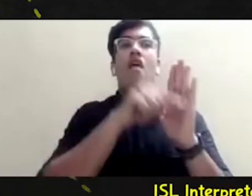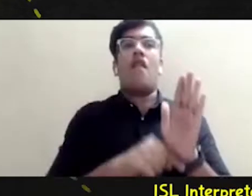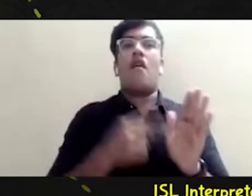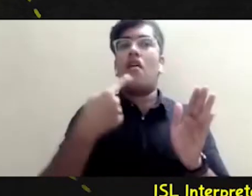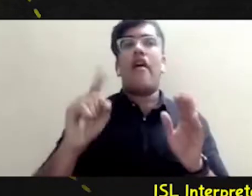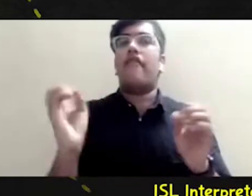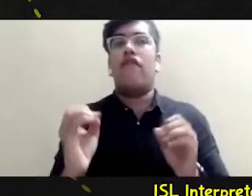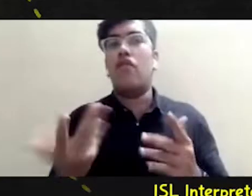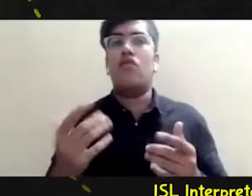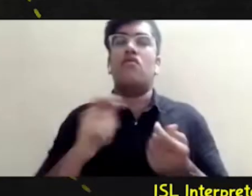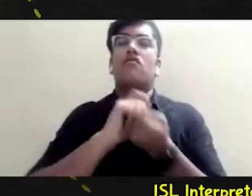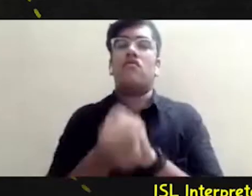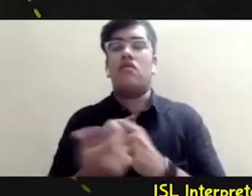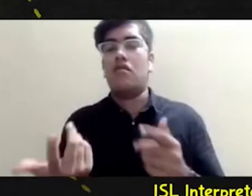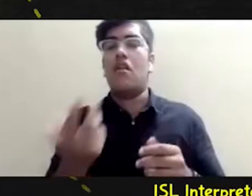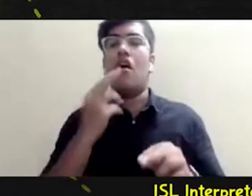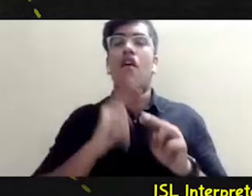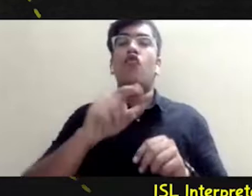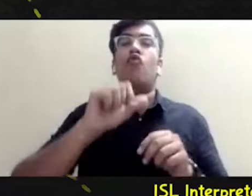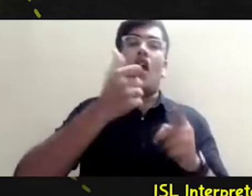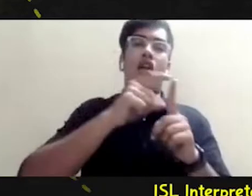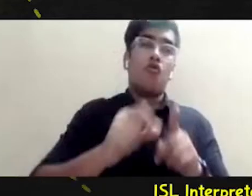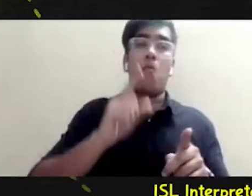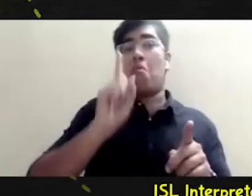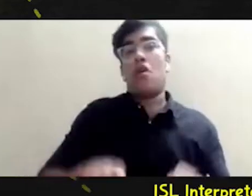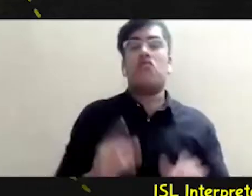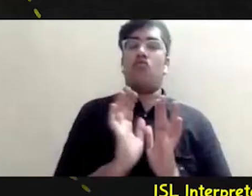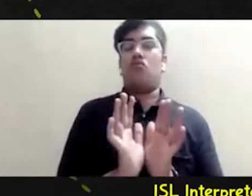something doesn't mean you should do it. Thank you very, very much.